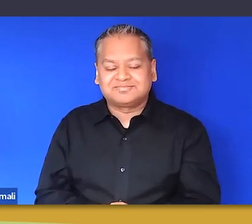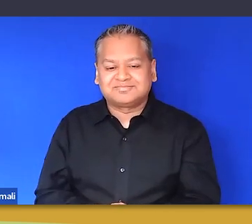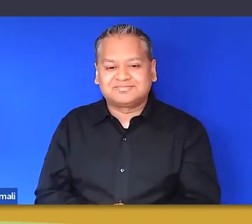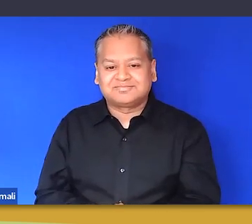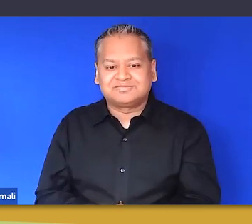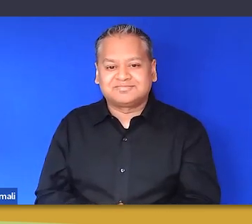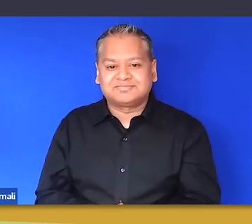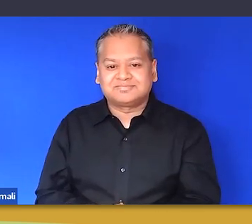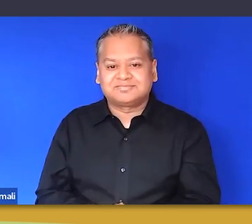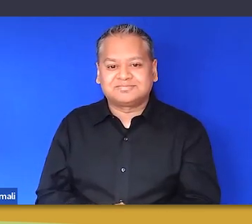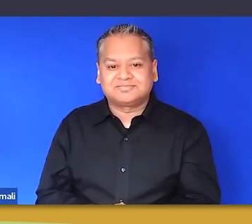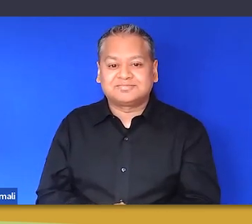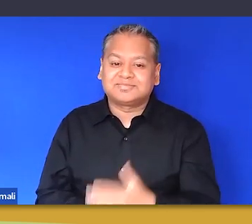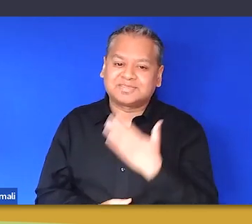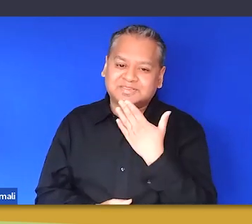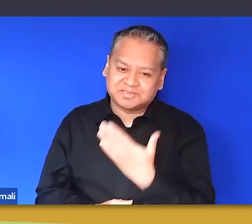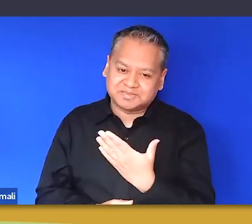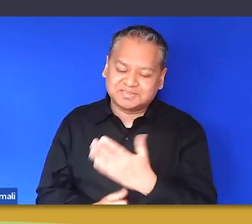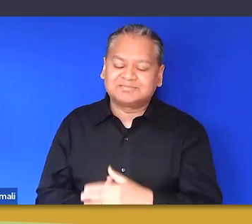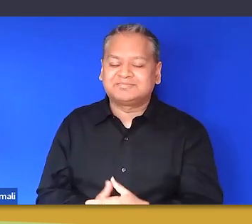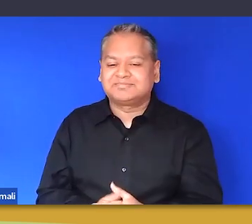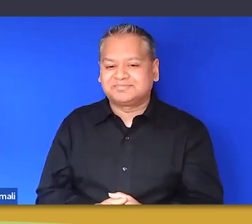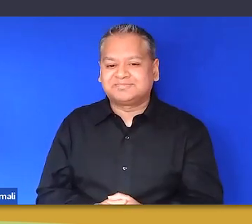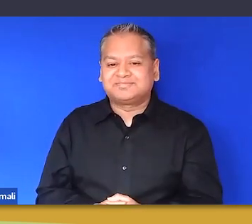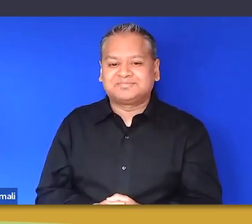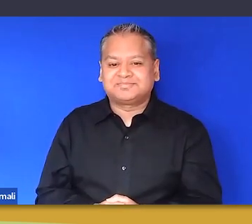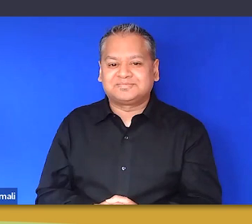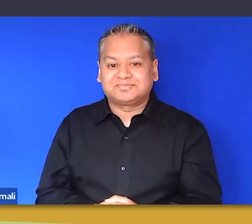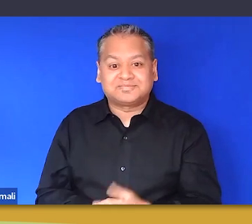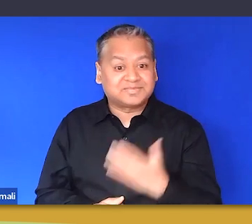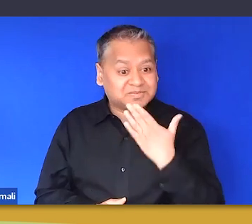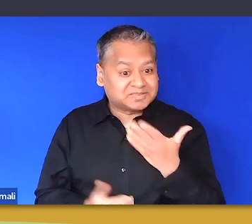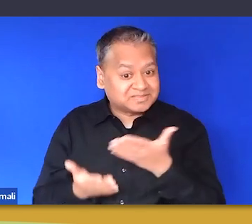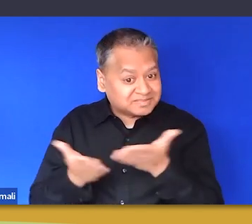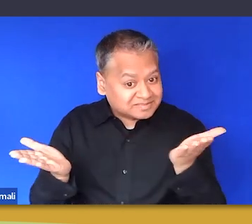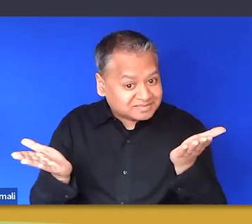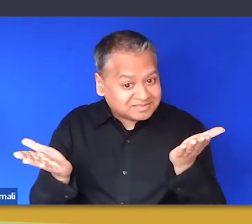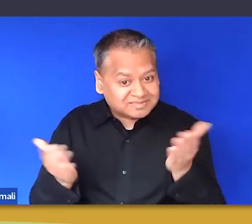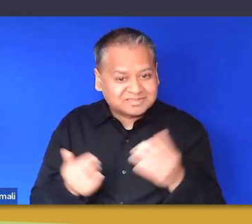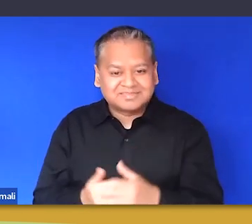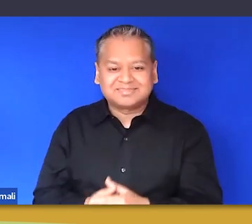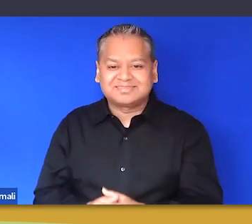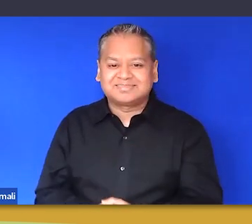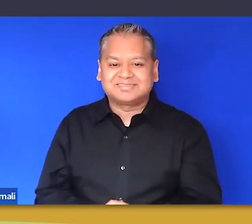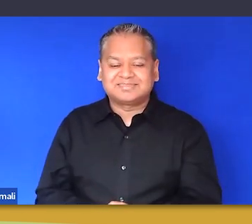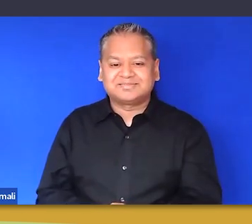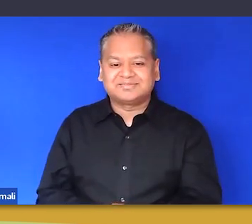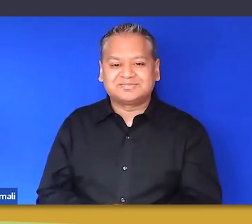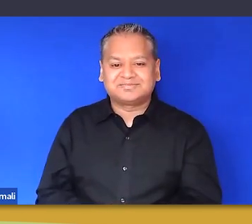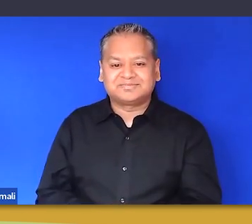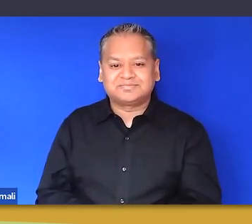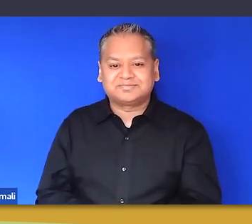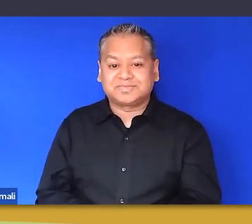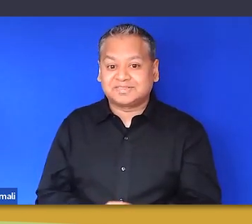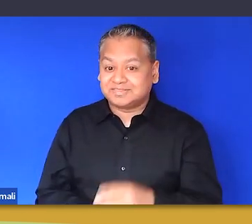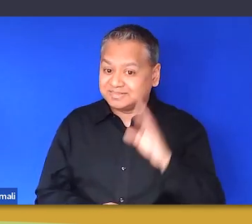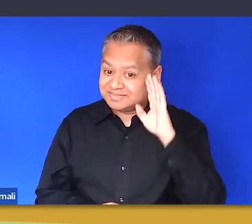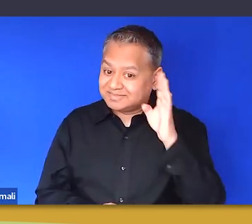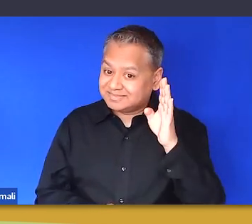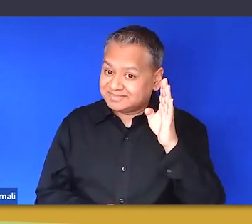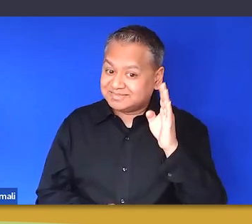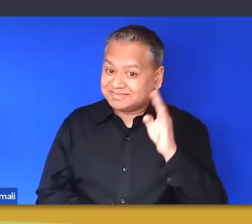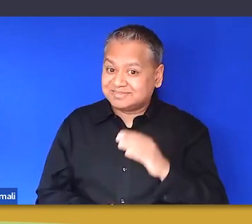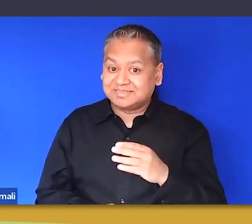Singh. Thank you, everyone. I'd like to greet you all,